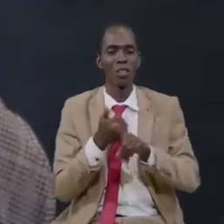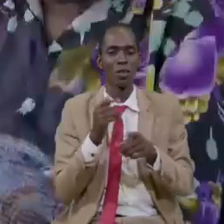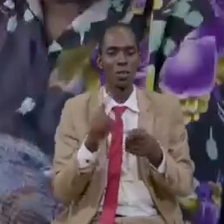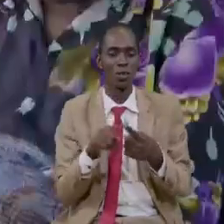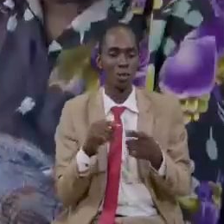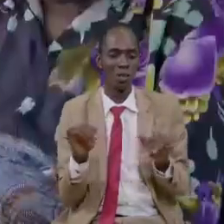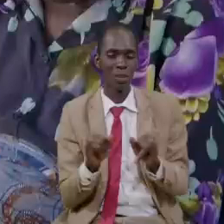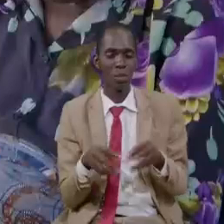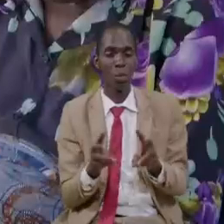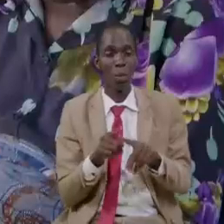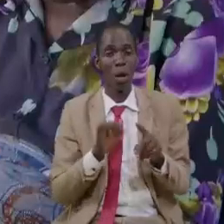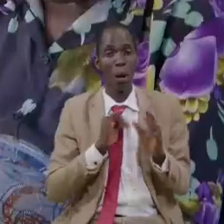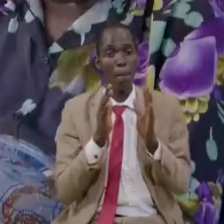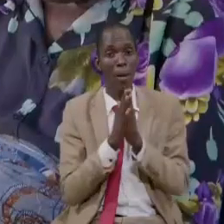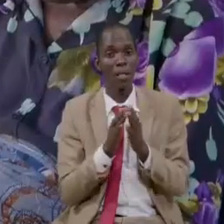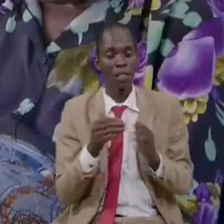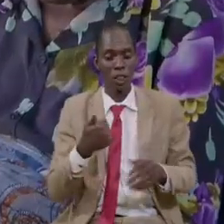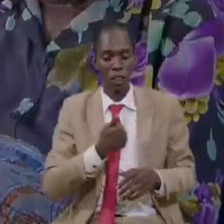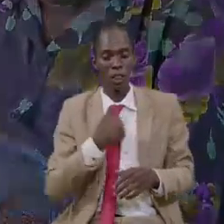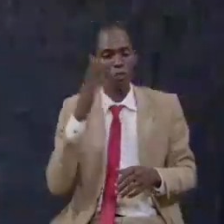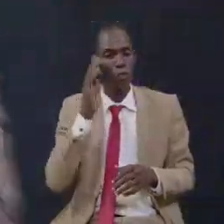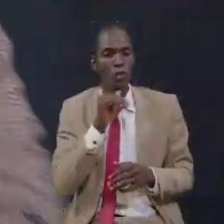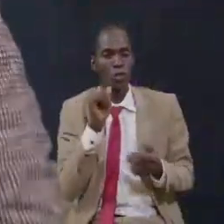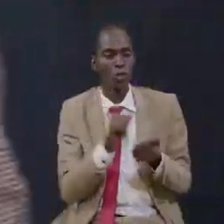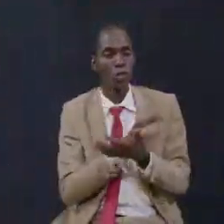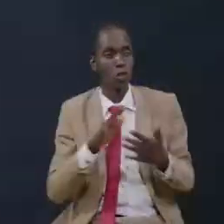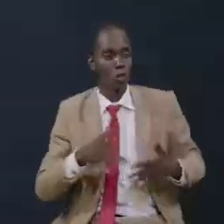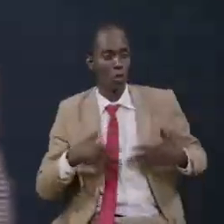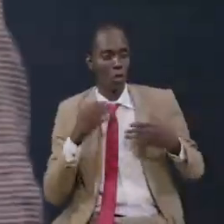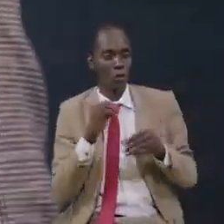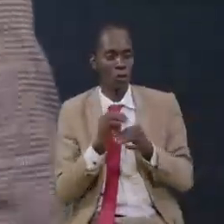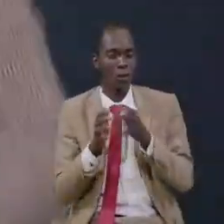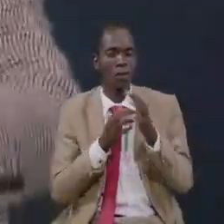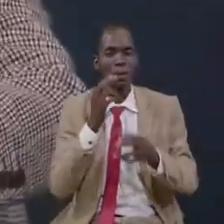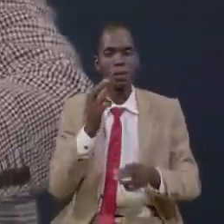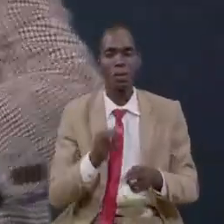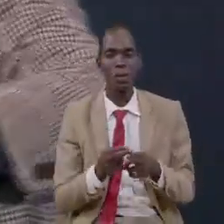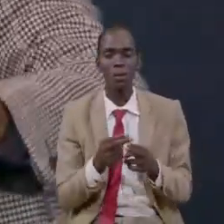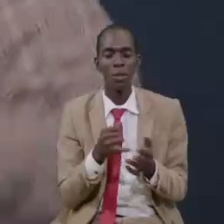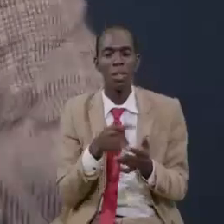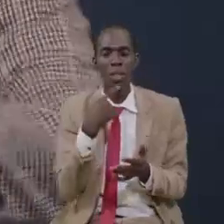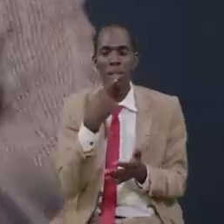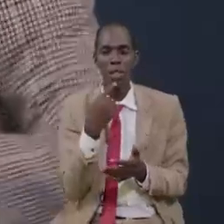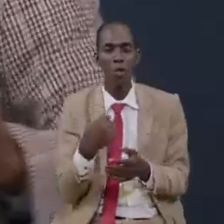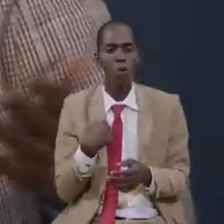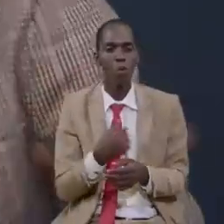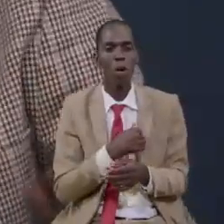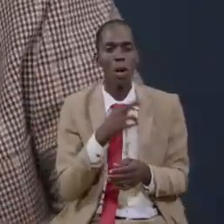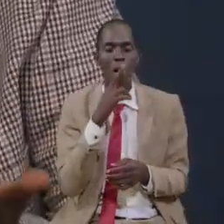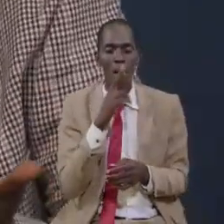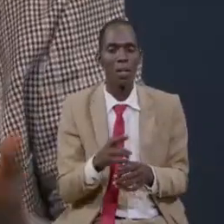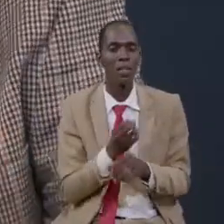life. And he says, we are justified freely by his grace through